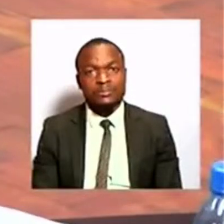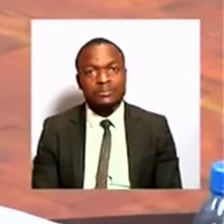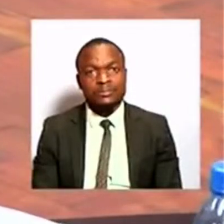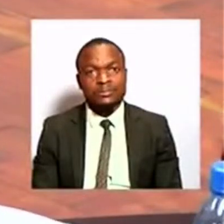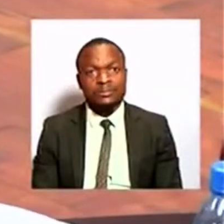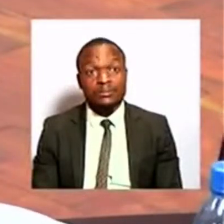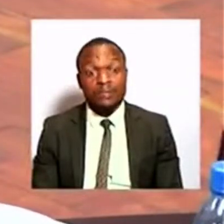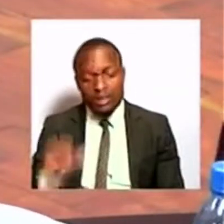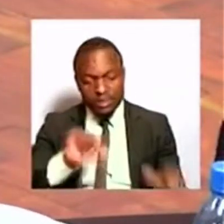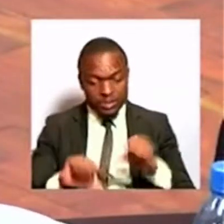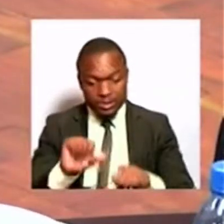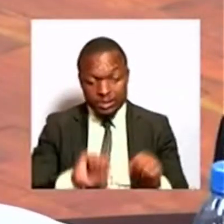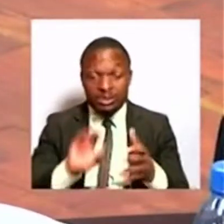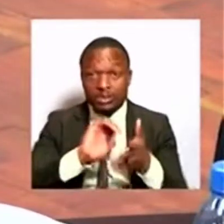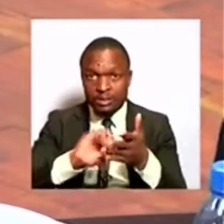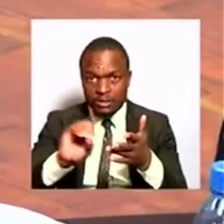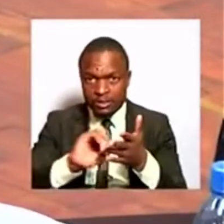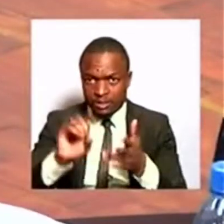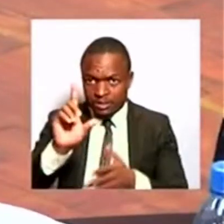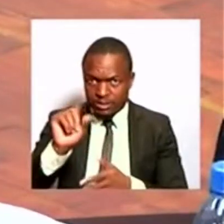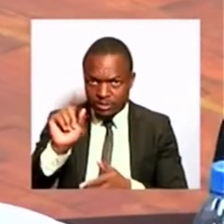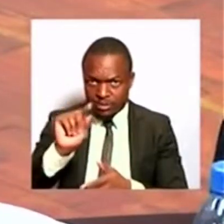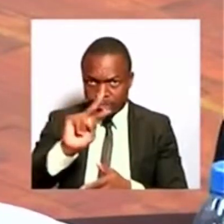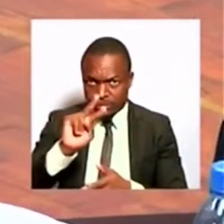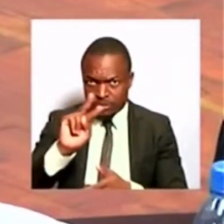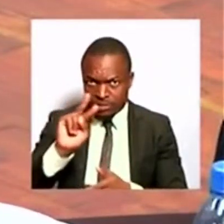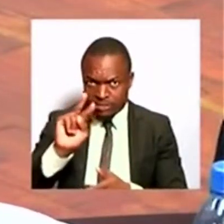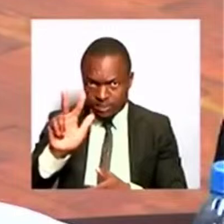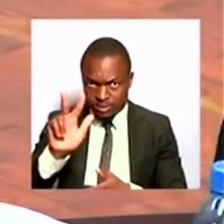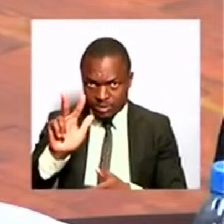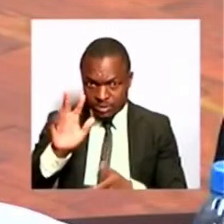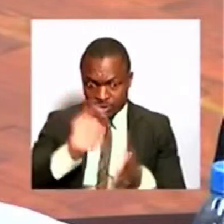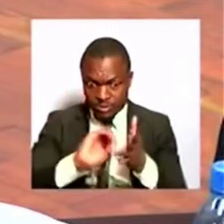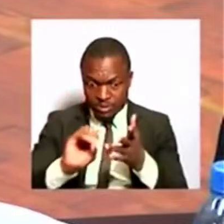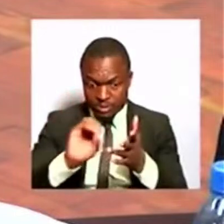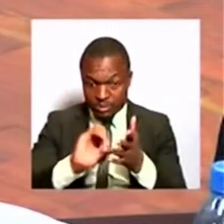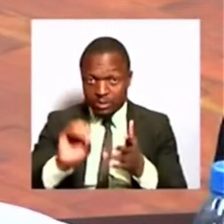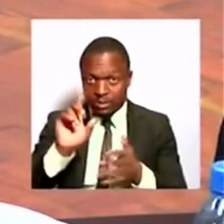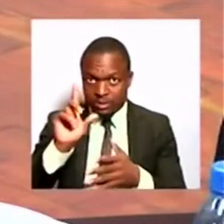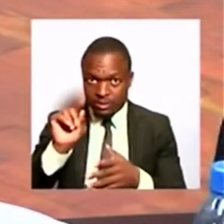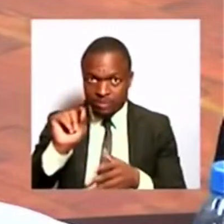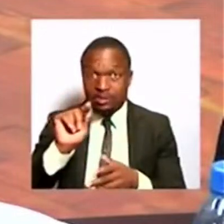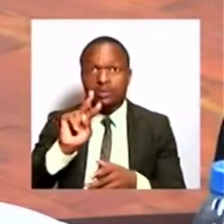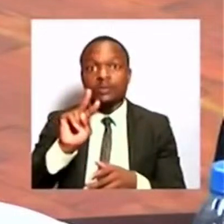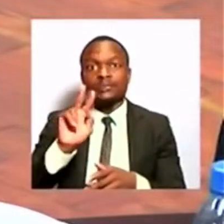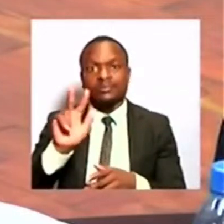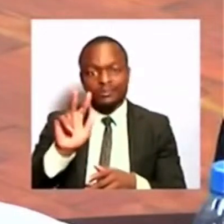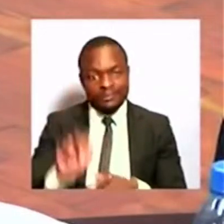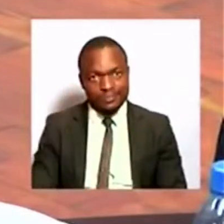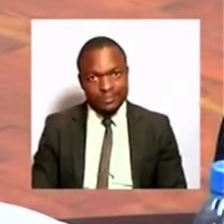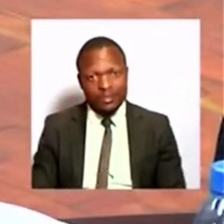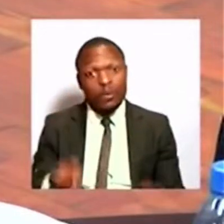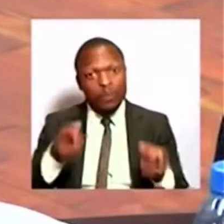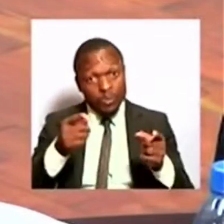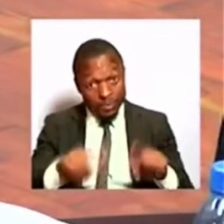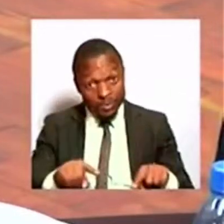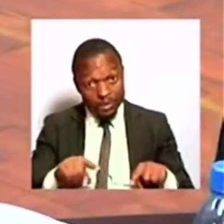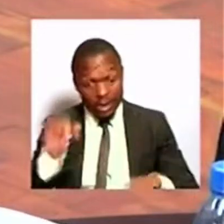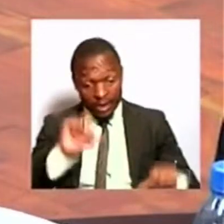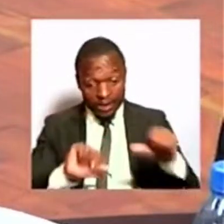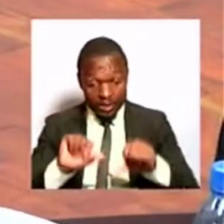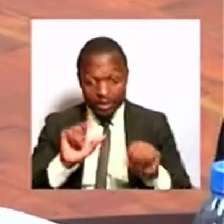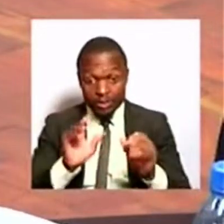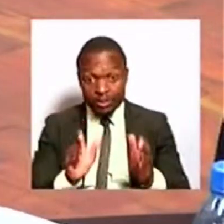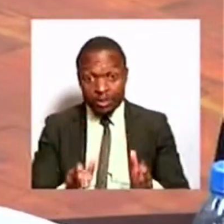We were audited in October 2023. In October 2023. That's when the